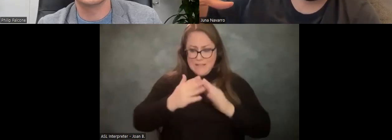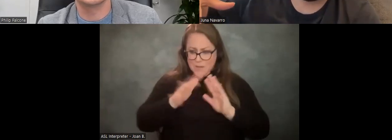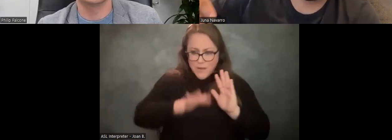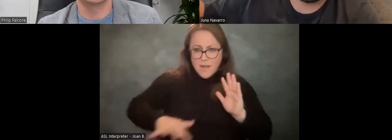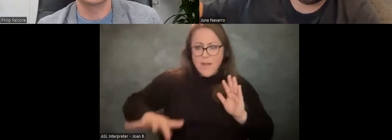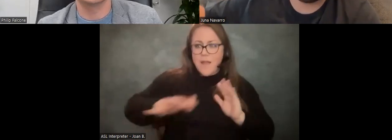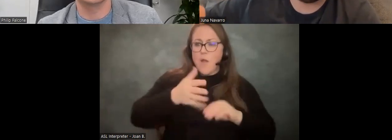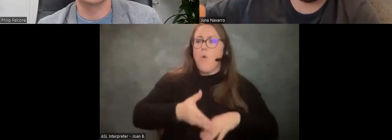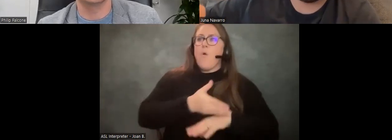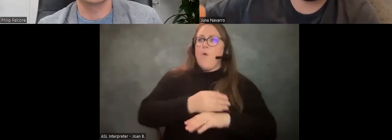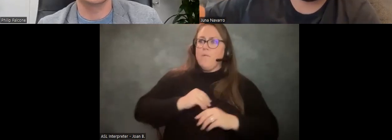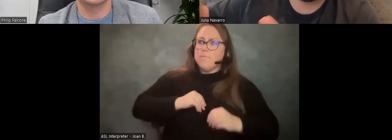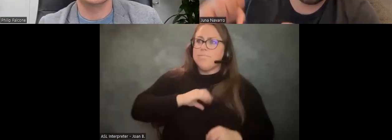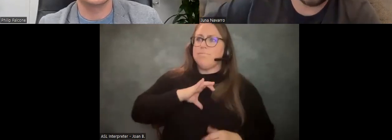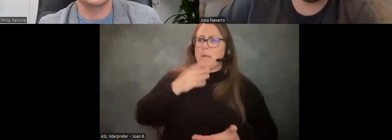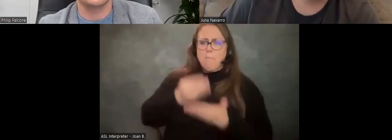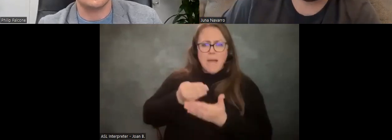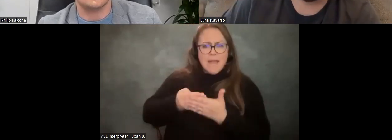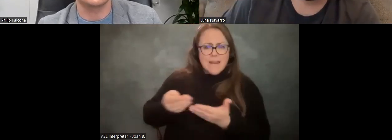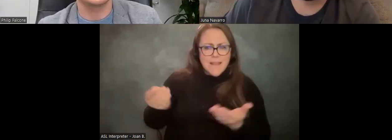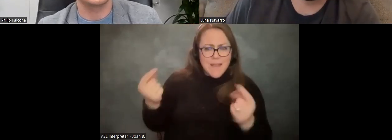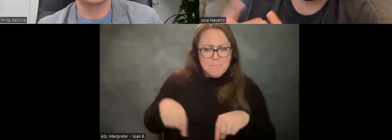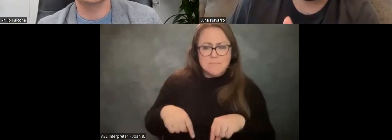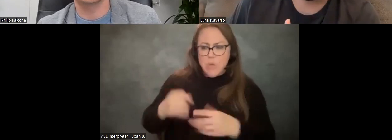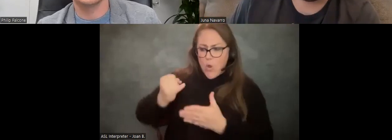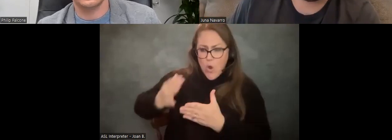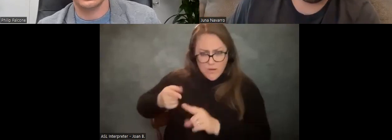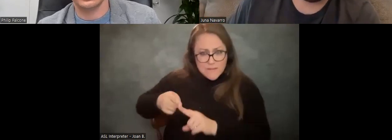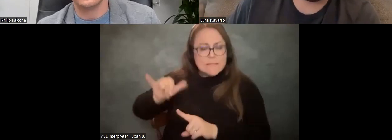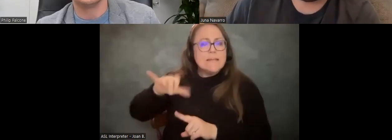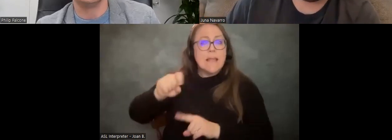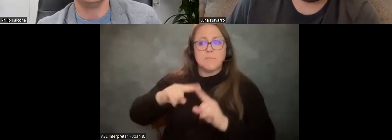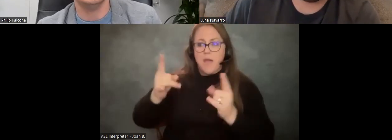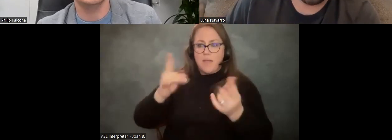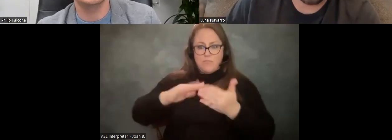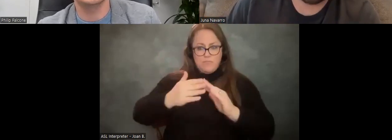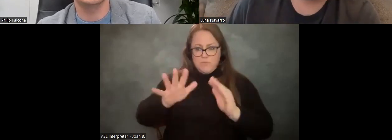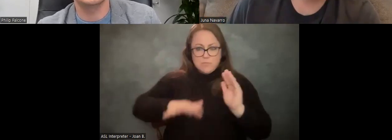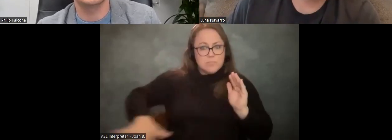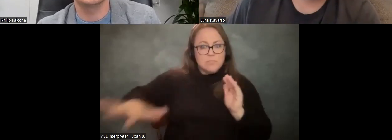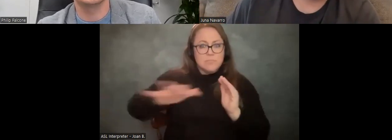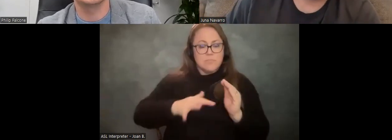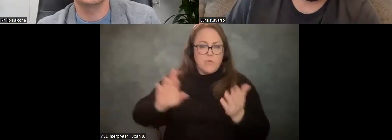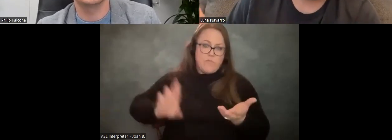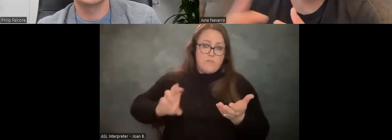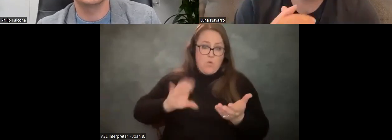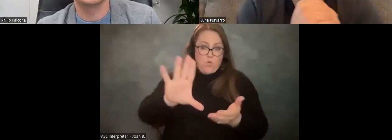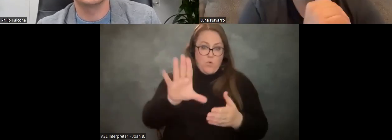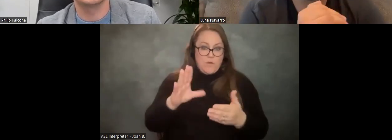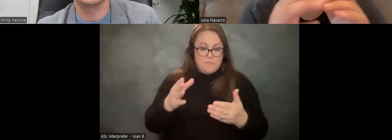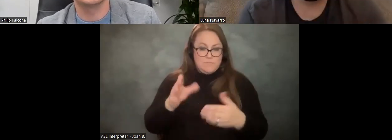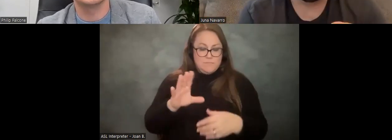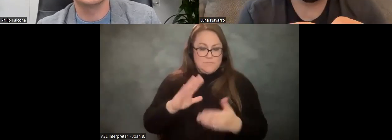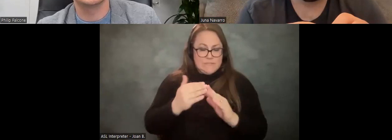through bringing in funding that will benefit not just the artists themselves, but the infrastructure of Riverside or your city in general.